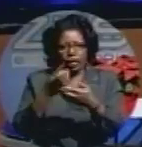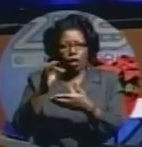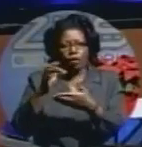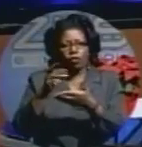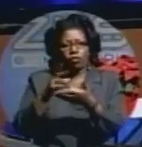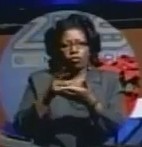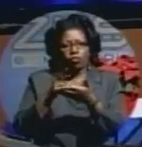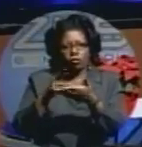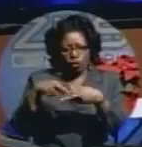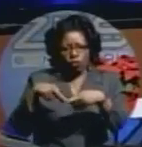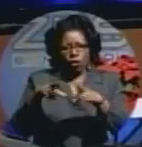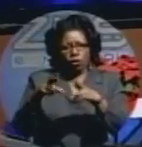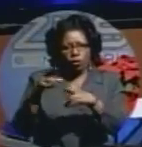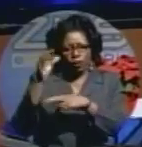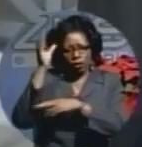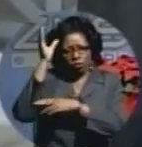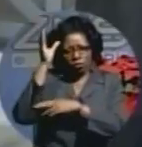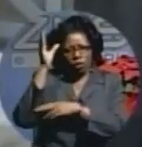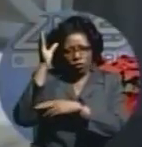into account.